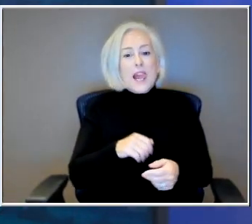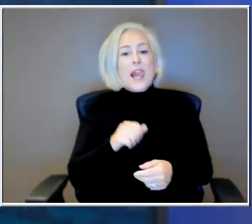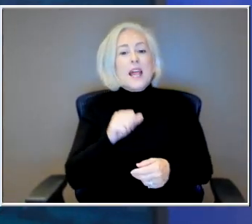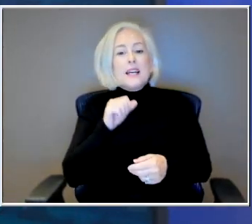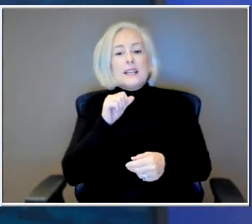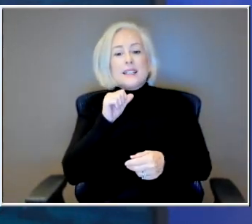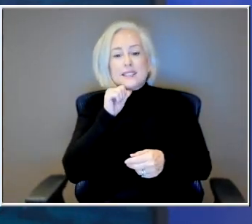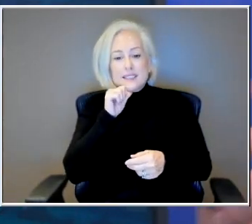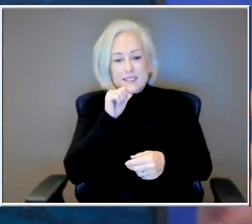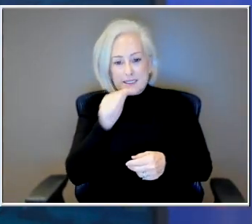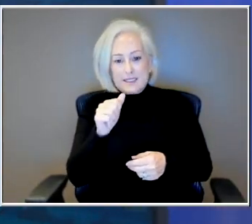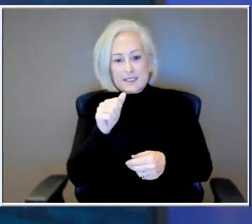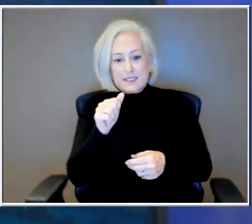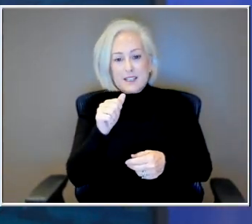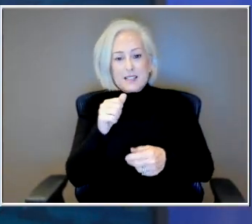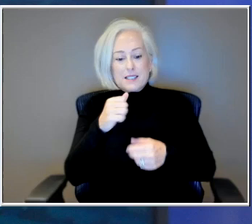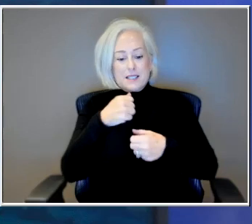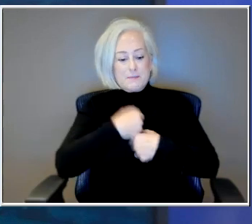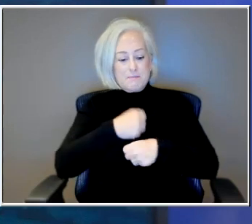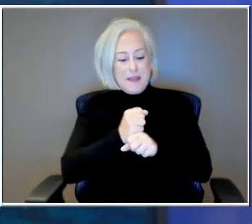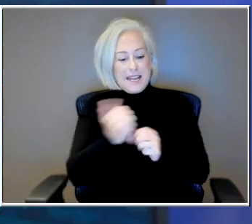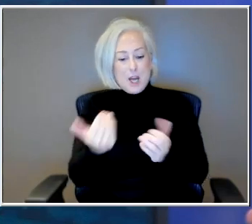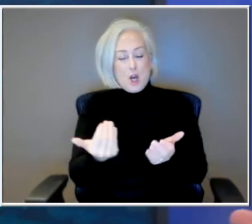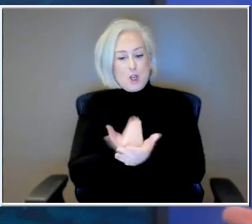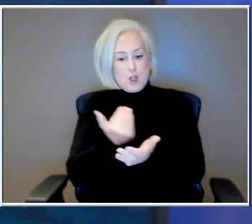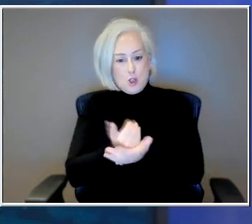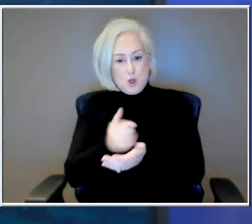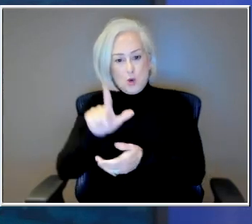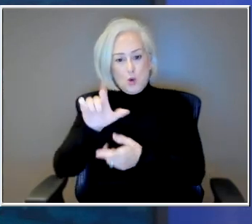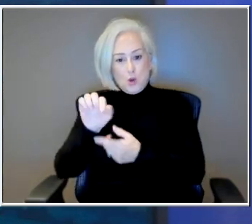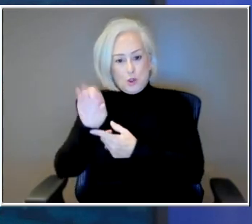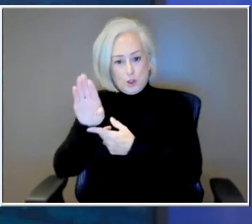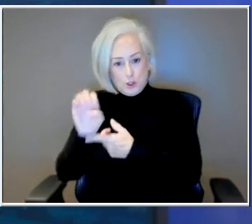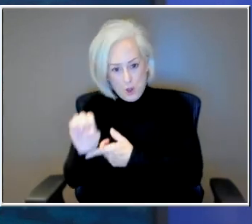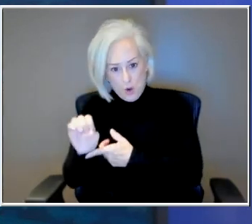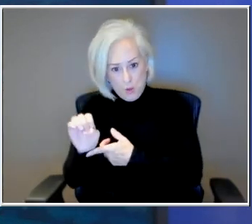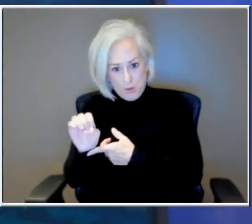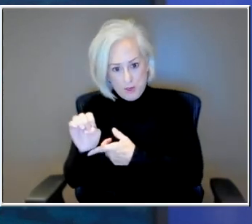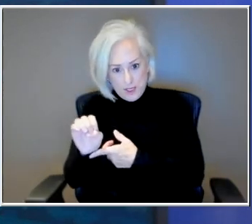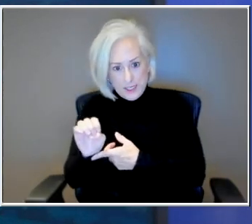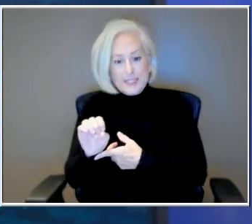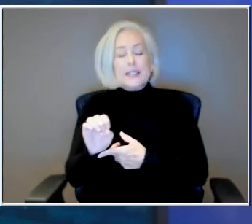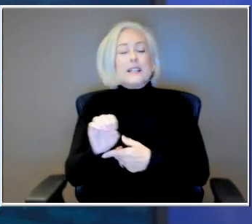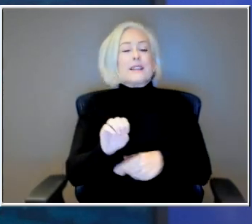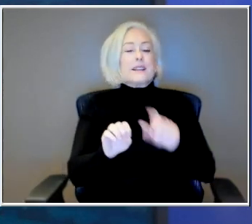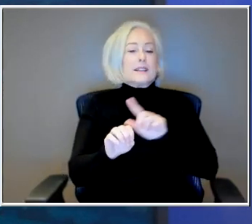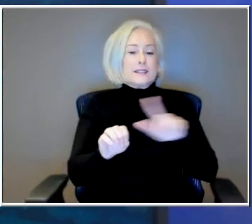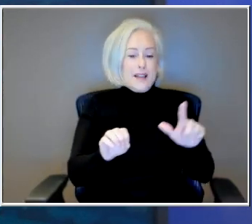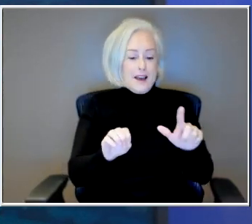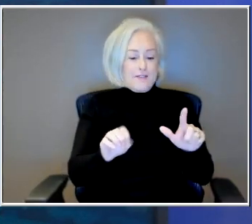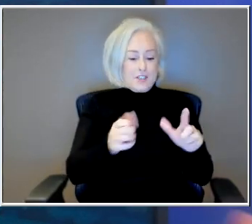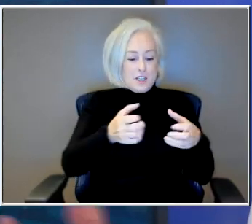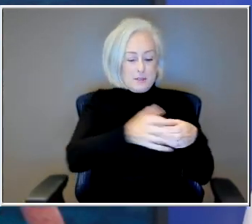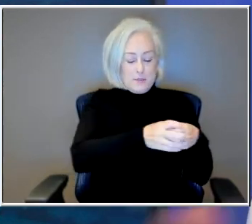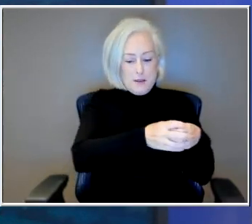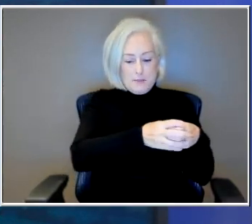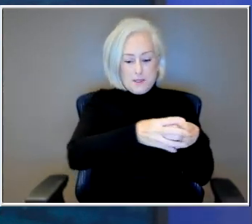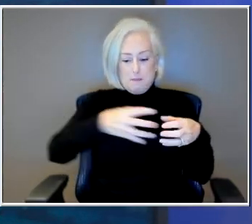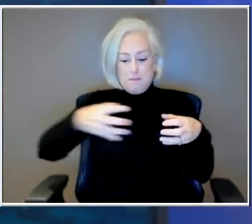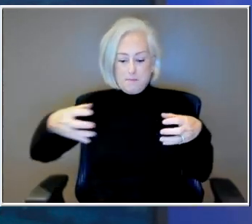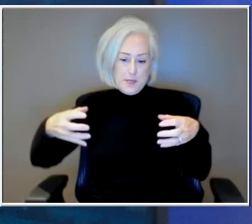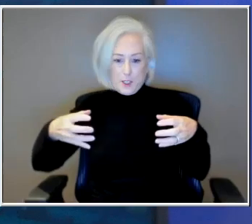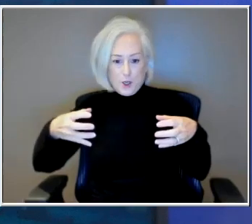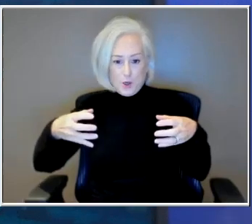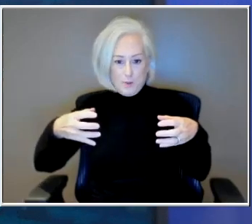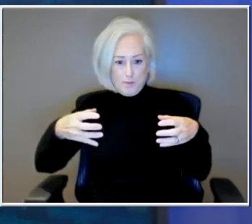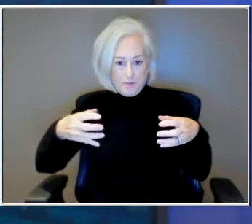the left lobe just gets bigger. So the liver it's all related to blood flow. So if you cut out half the blood flow and then the other half gets more than all the